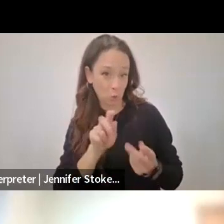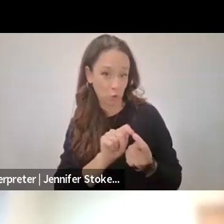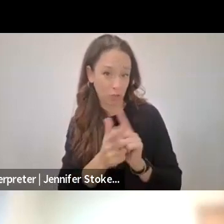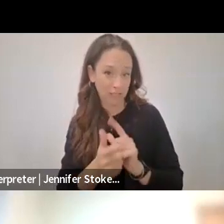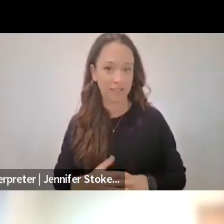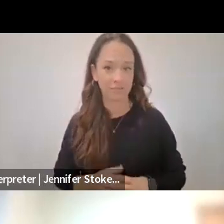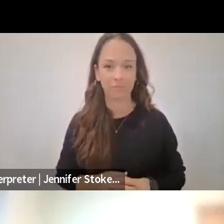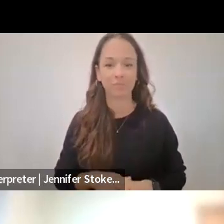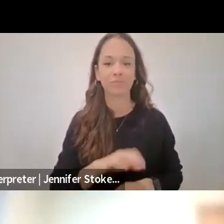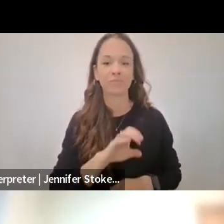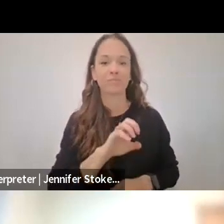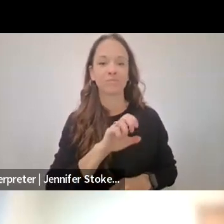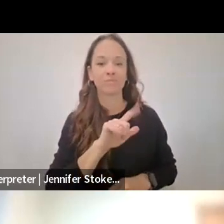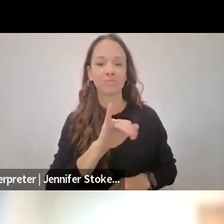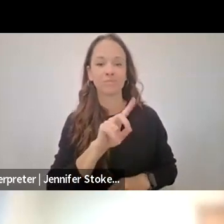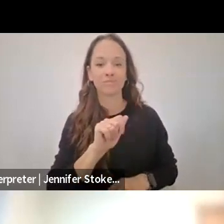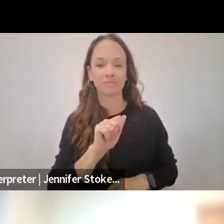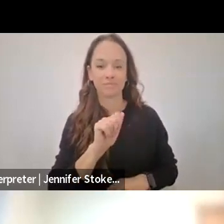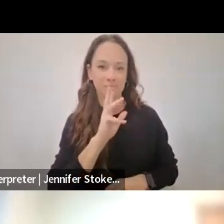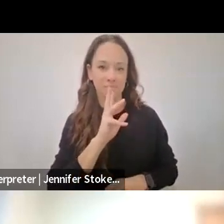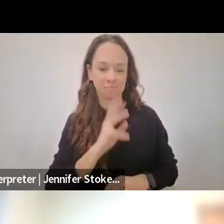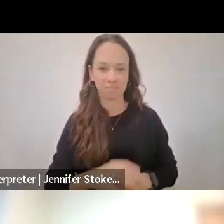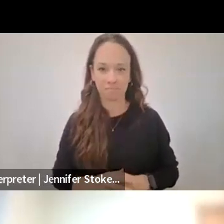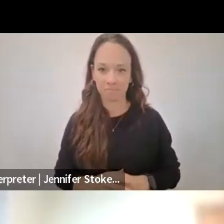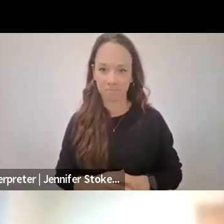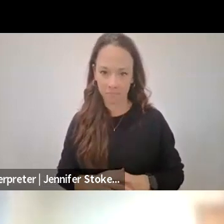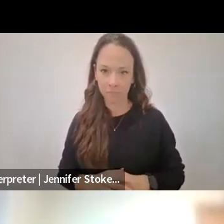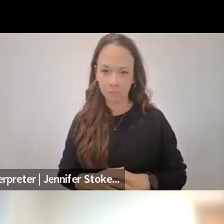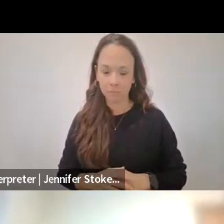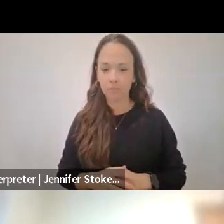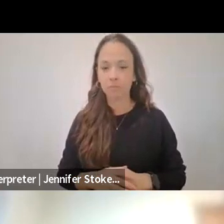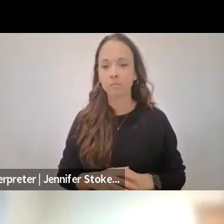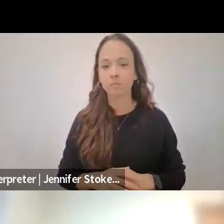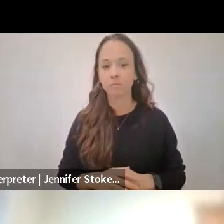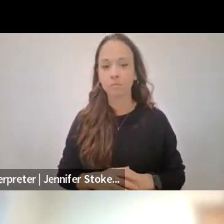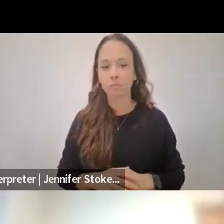I can take on that, ahead, and I Alina. can share what we do at the health center. So we do have